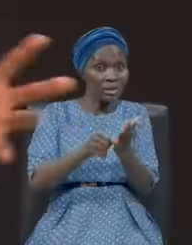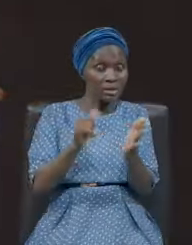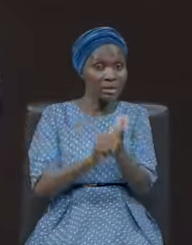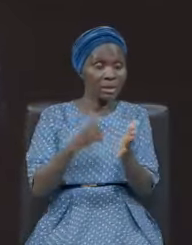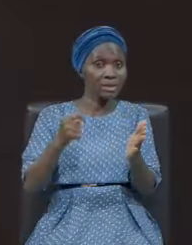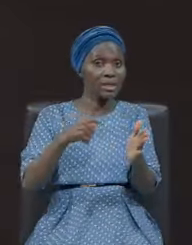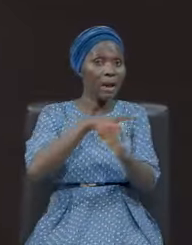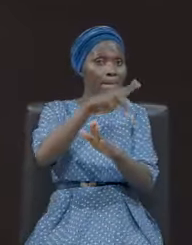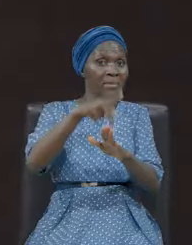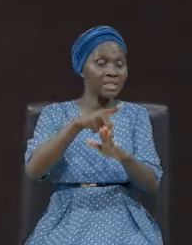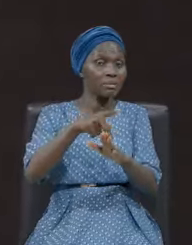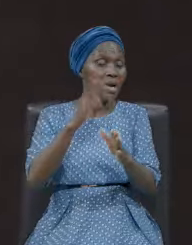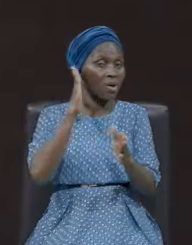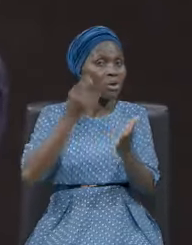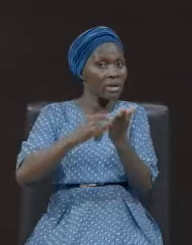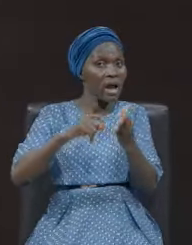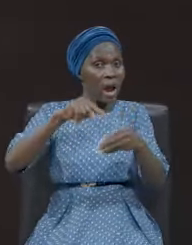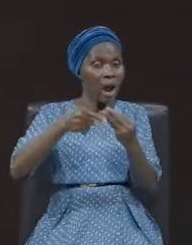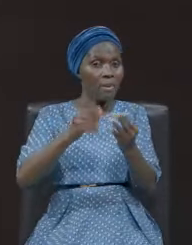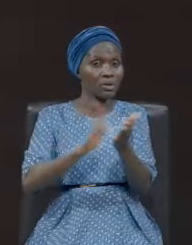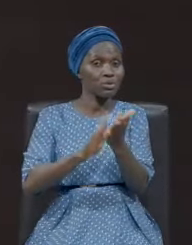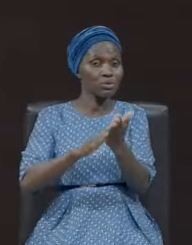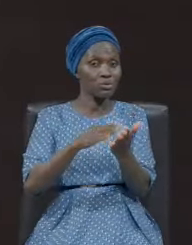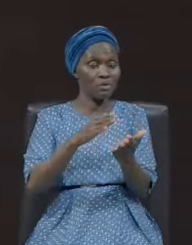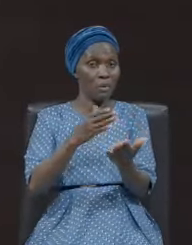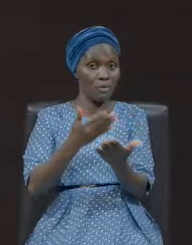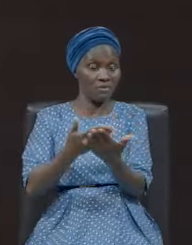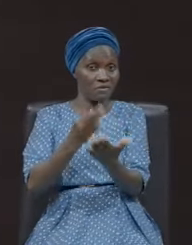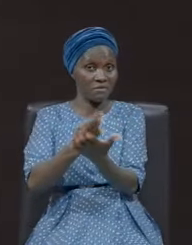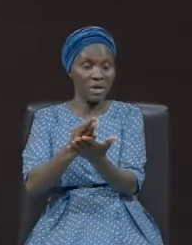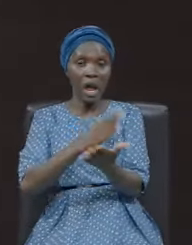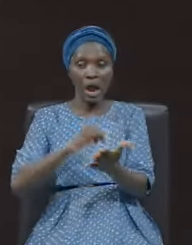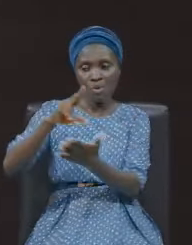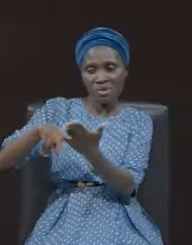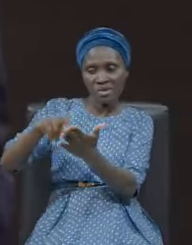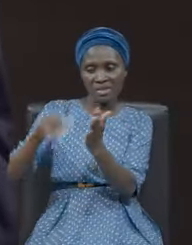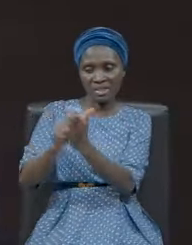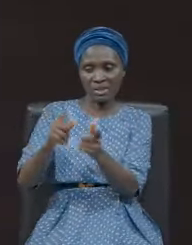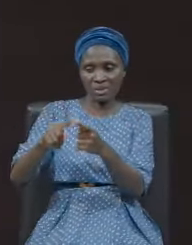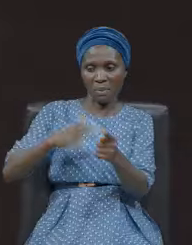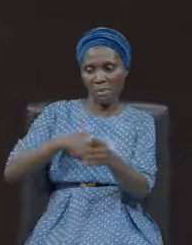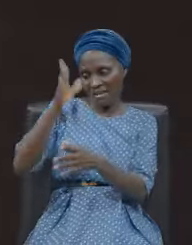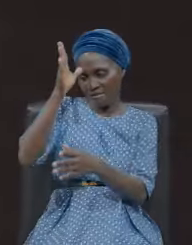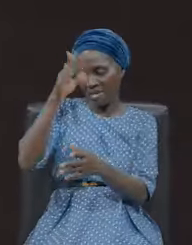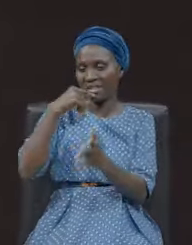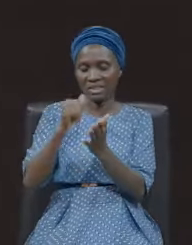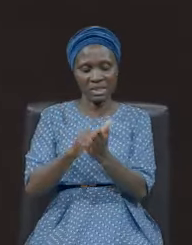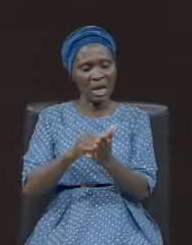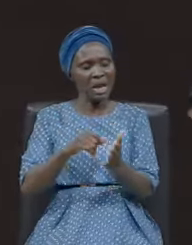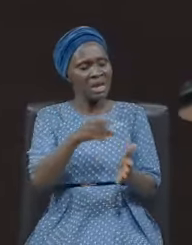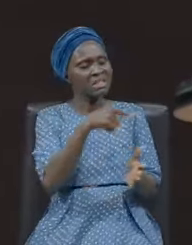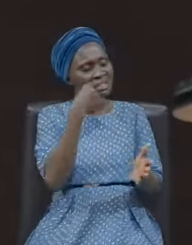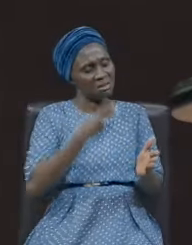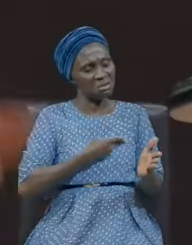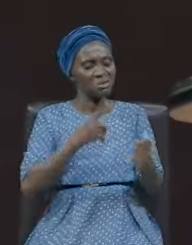school fees and all that. And I used to read that to my dad. And I'll say, they told us to buy this and to